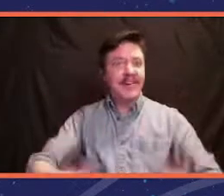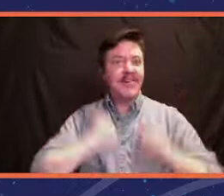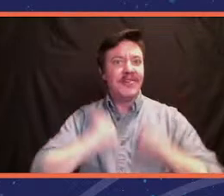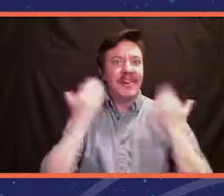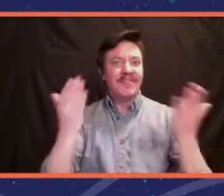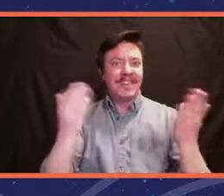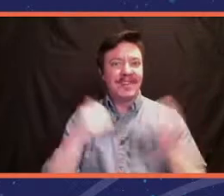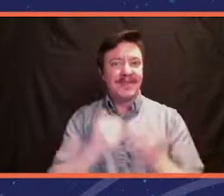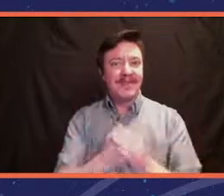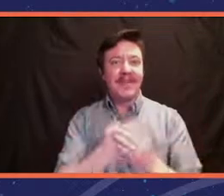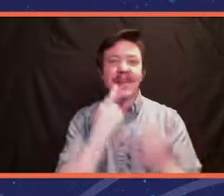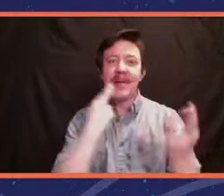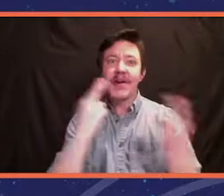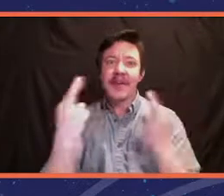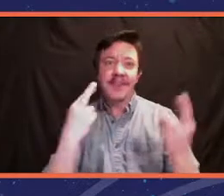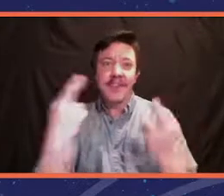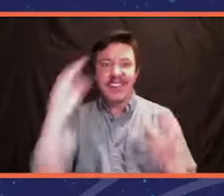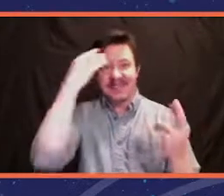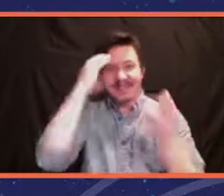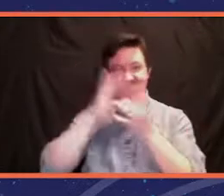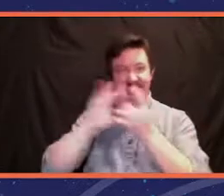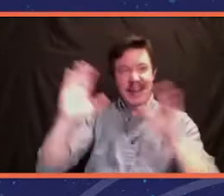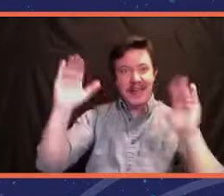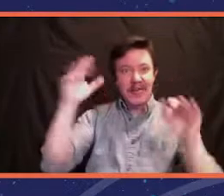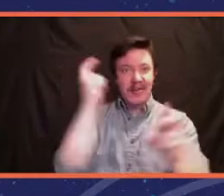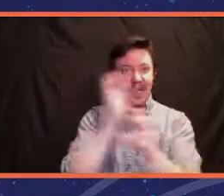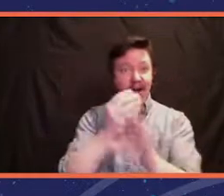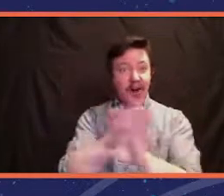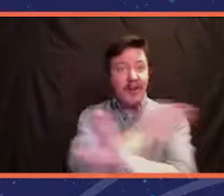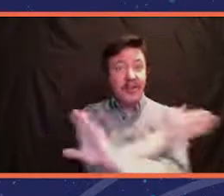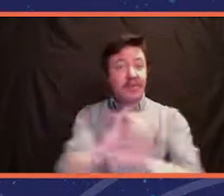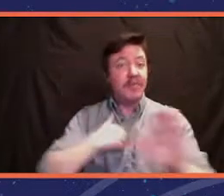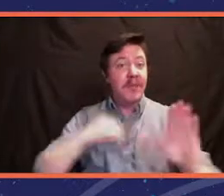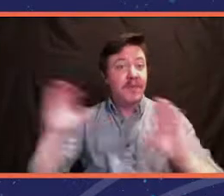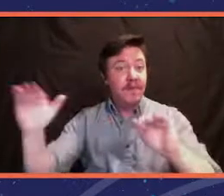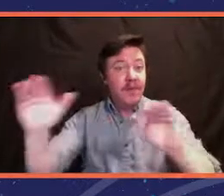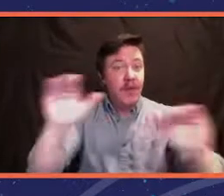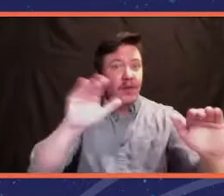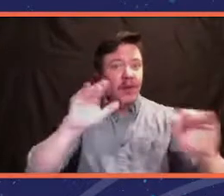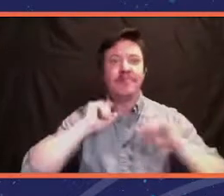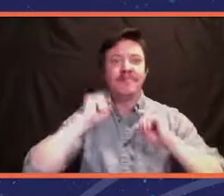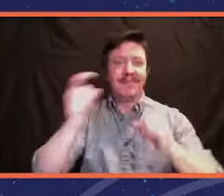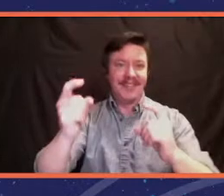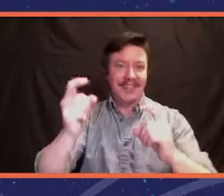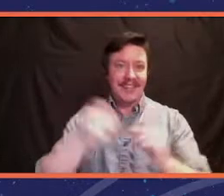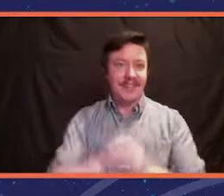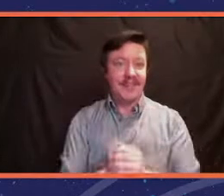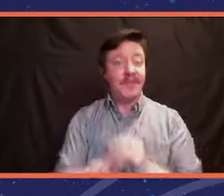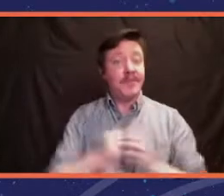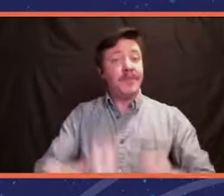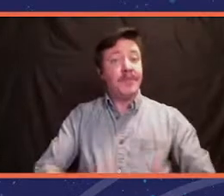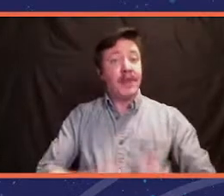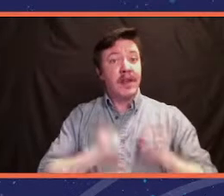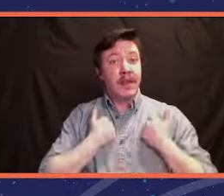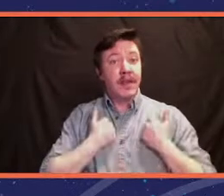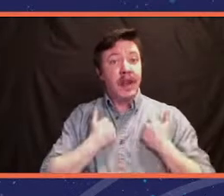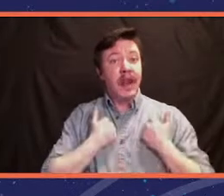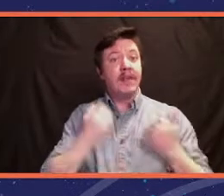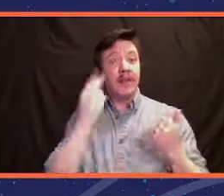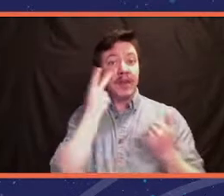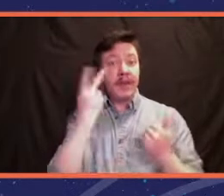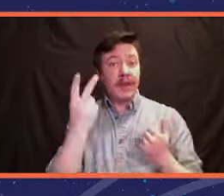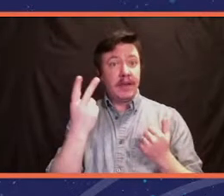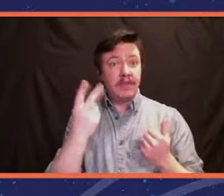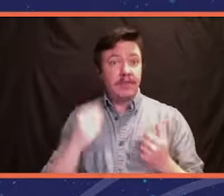I know goodbyes can be hard, so before you go, I want to leave you with a gift. The life watch will signal when something in